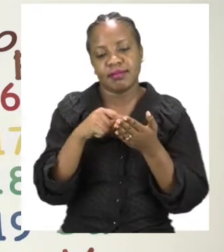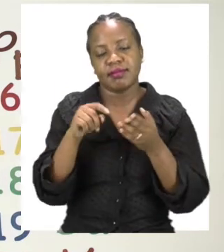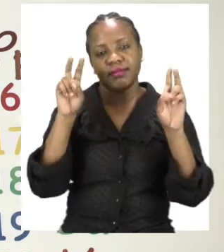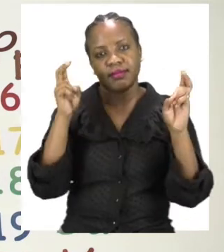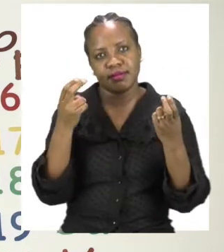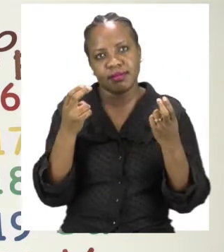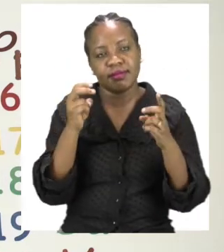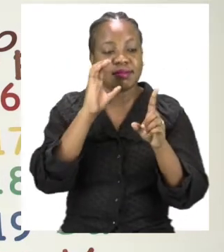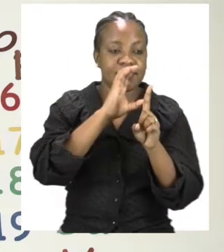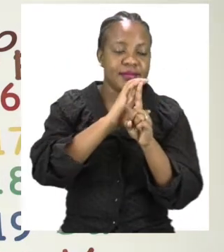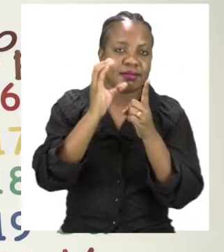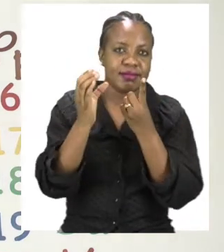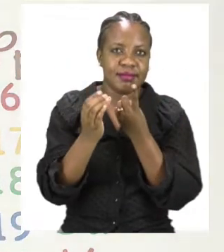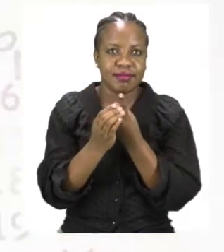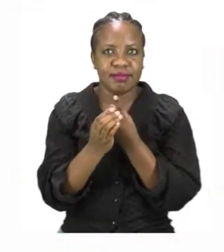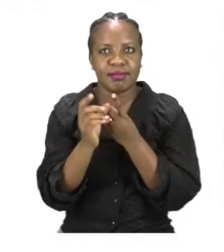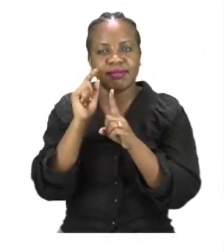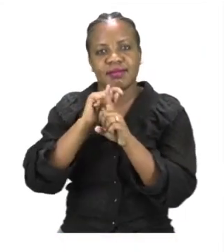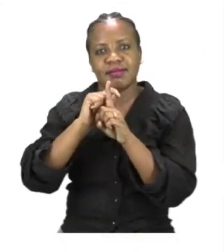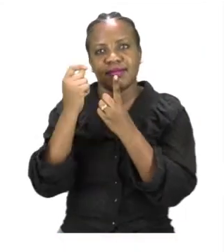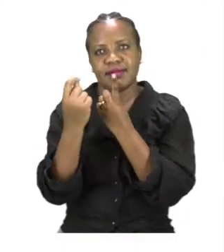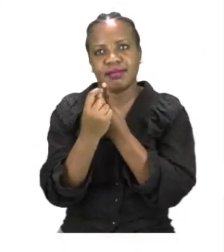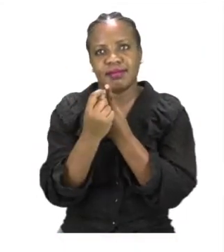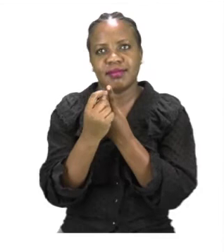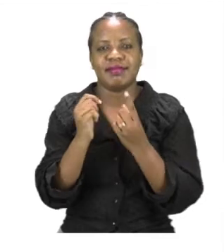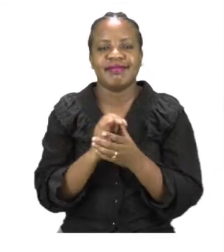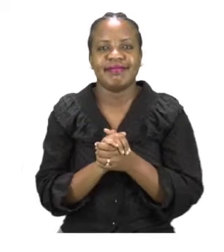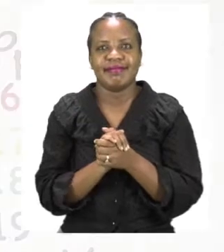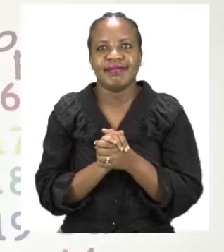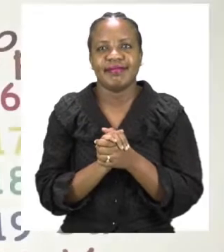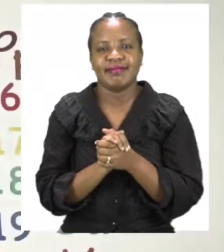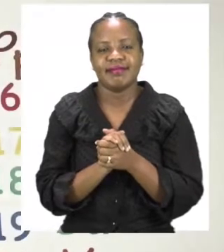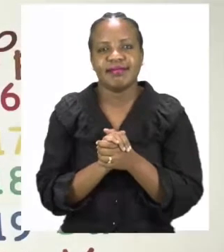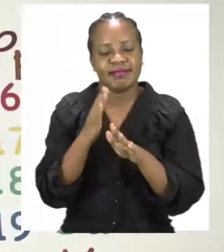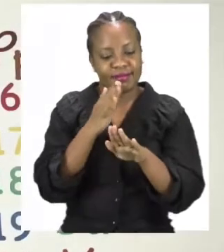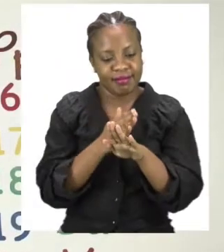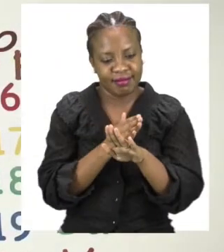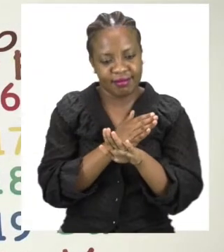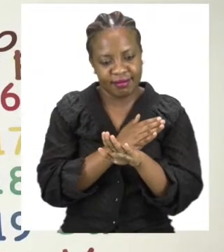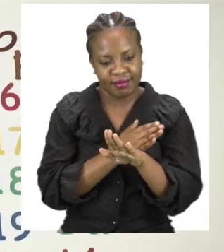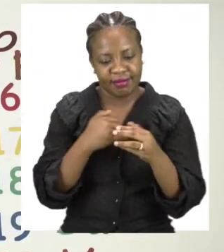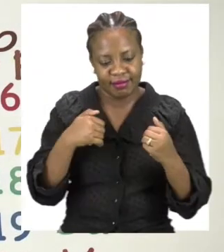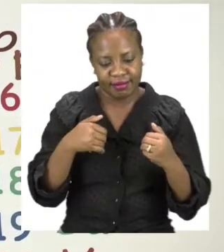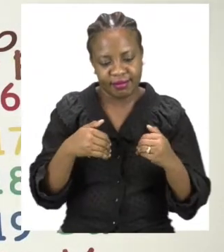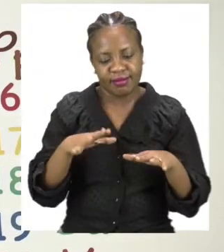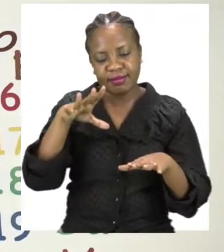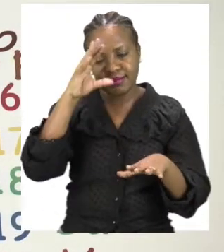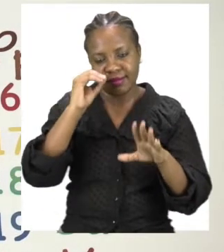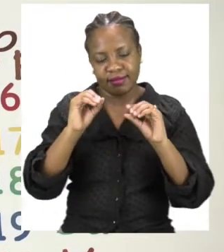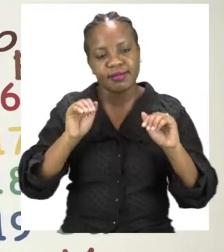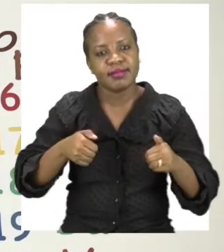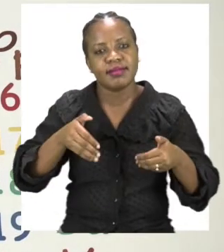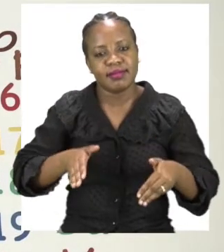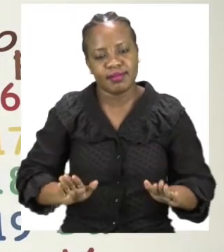is culture and traditions. And before we get into any lessons, boys and girls,